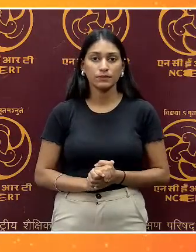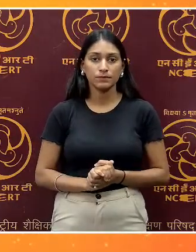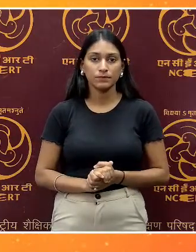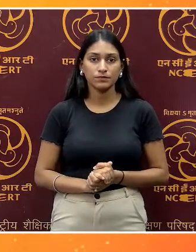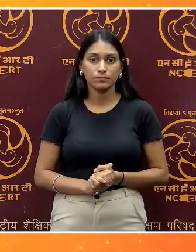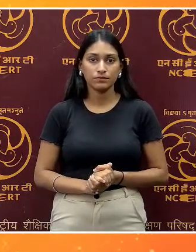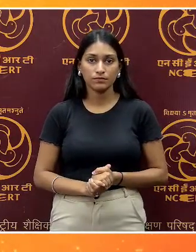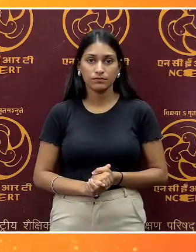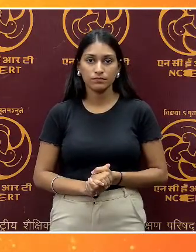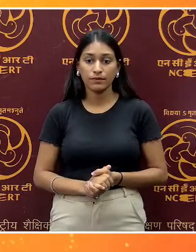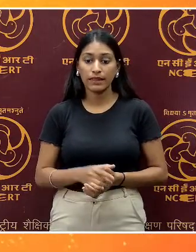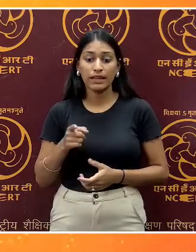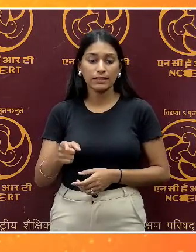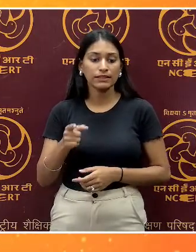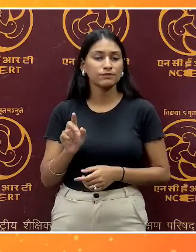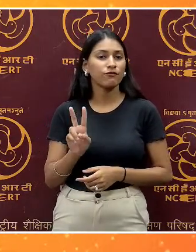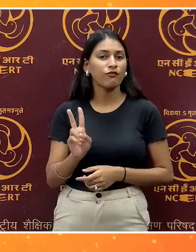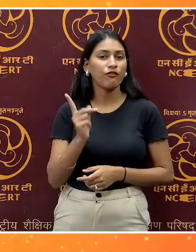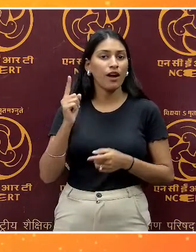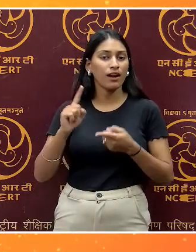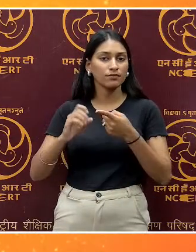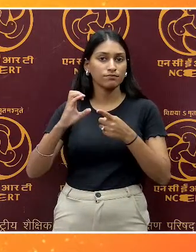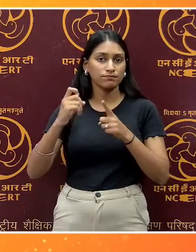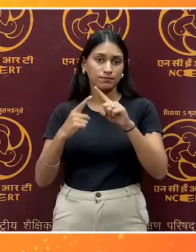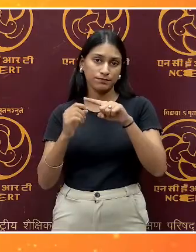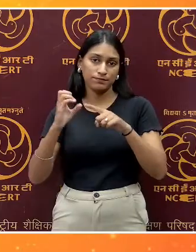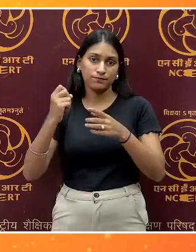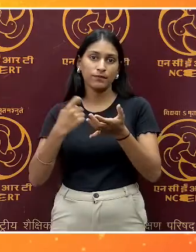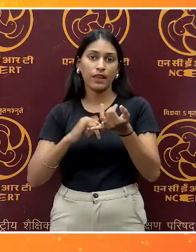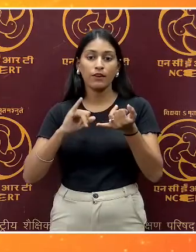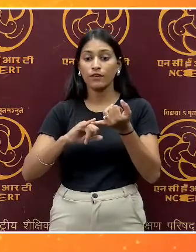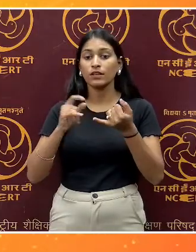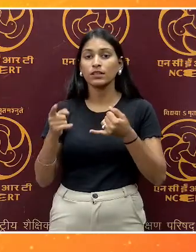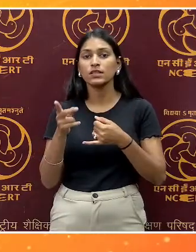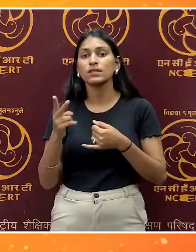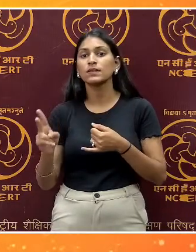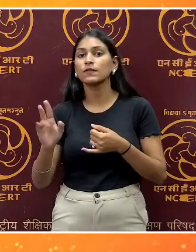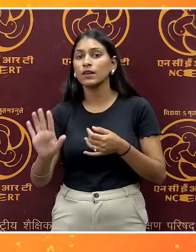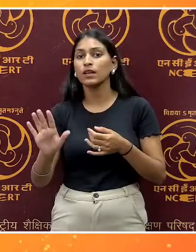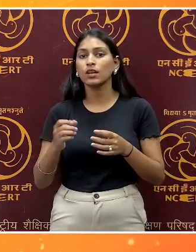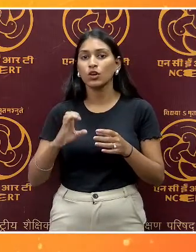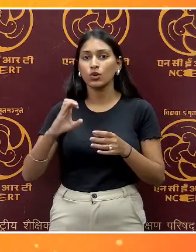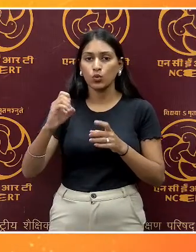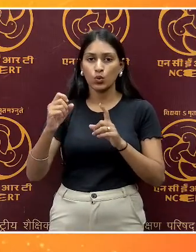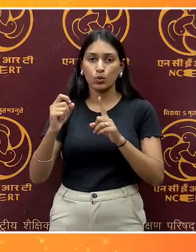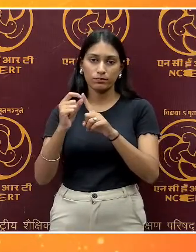Coplanar vectors, as the name suggests, they must be acting in the same plane.